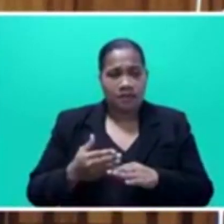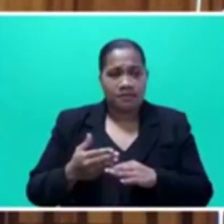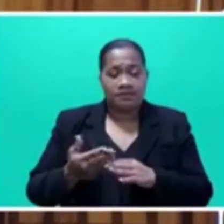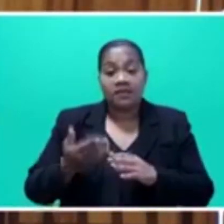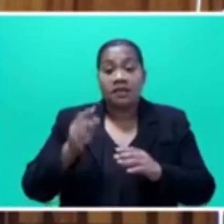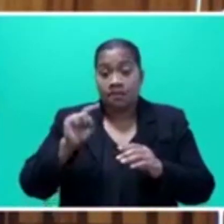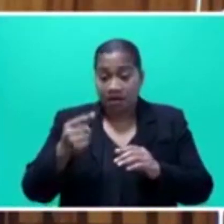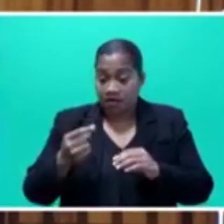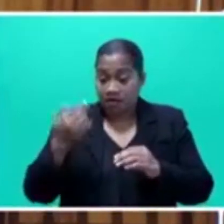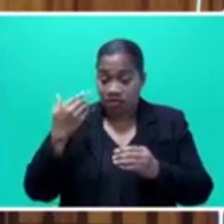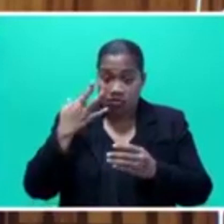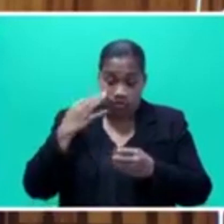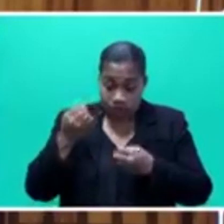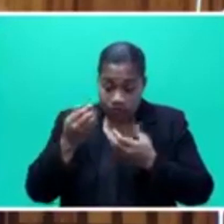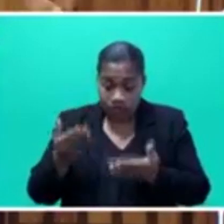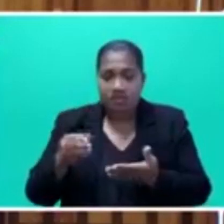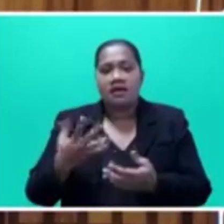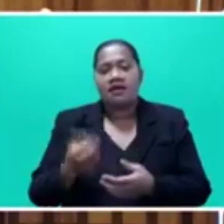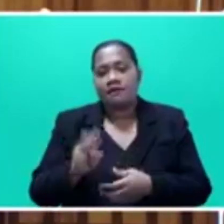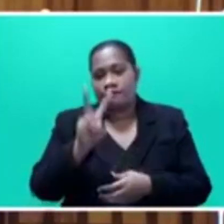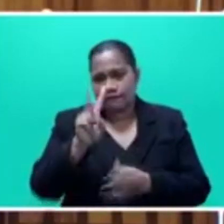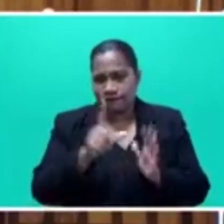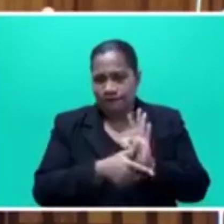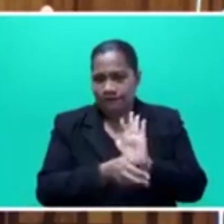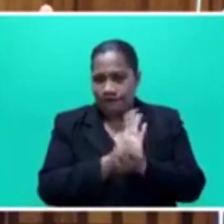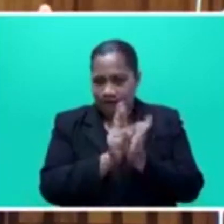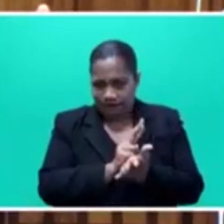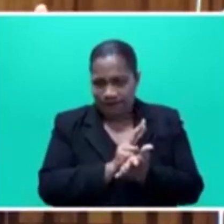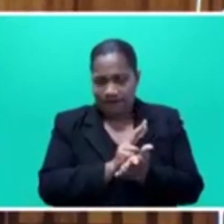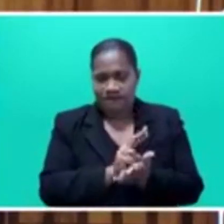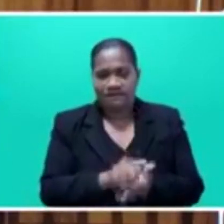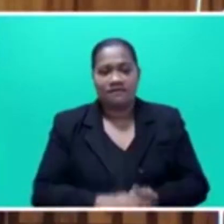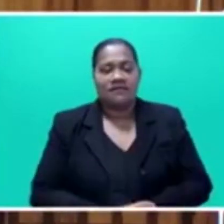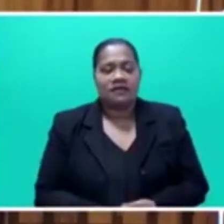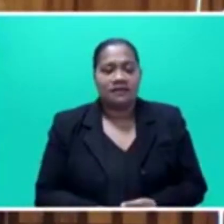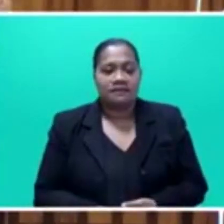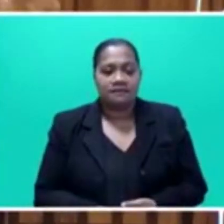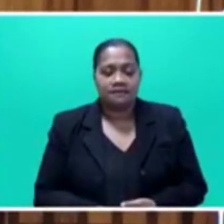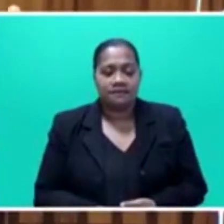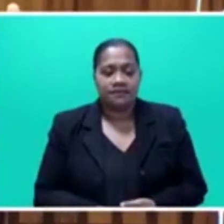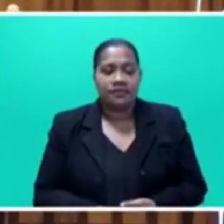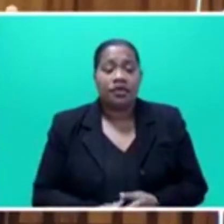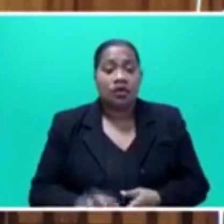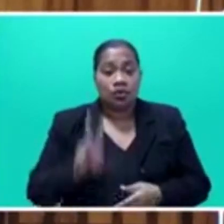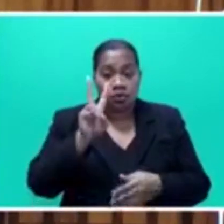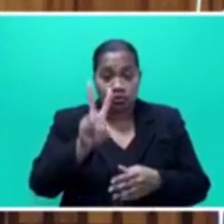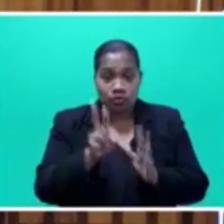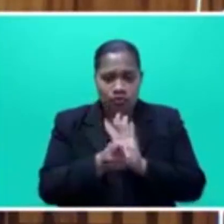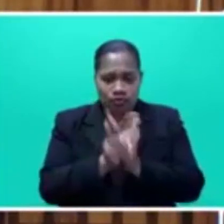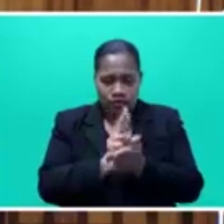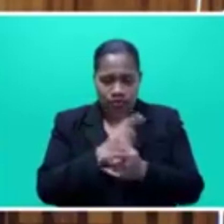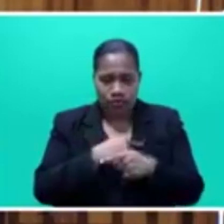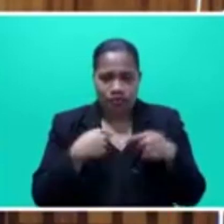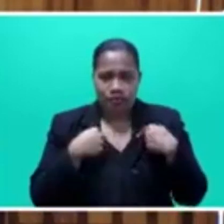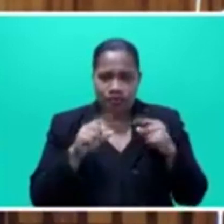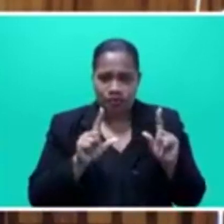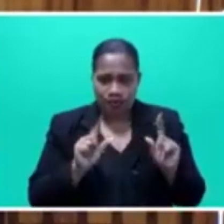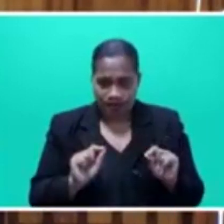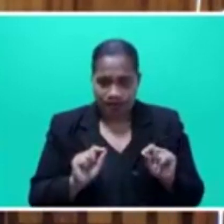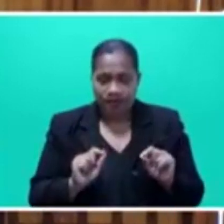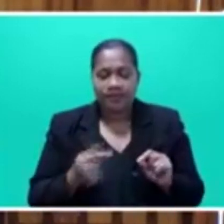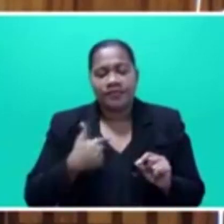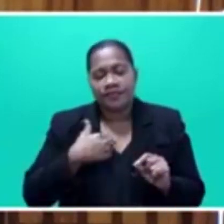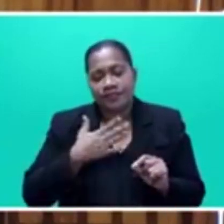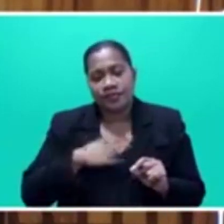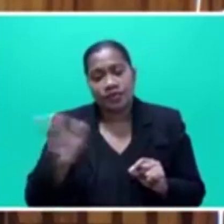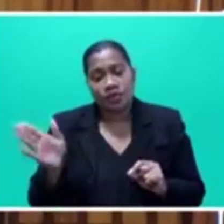reviews. Order. Since then, there's been 2 reviews. Mr. Speaker, sir, since then, there's been 2 reviews. I would like